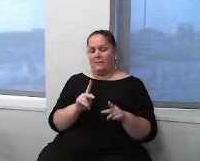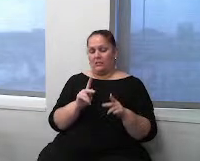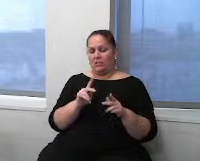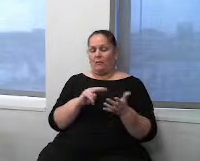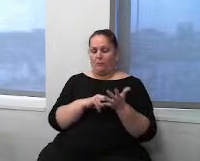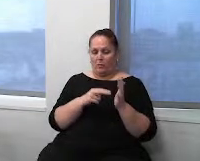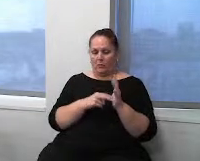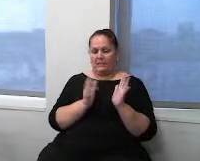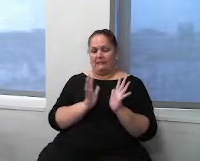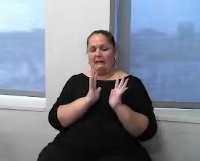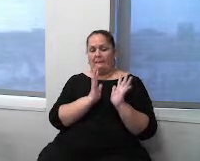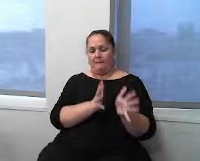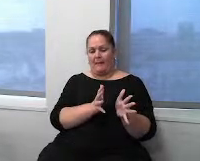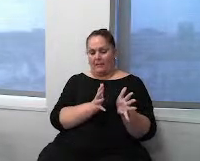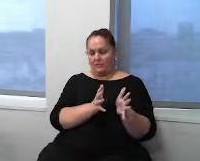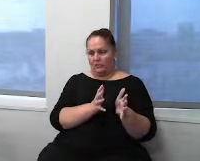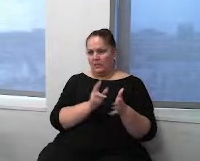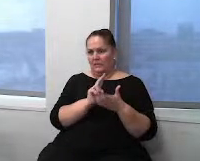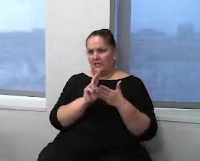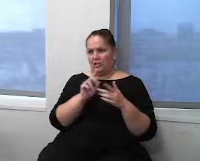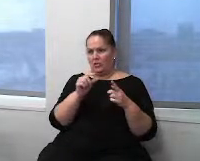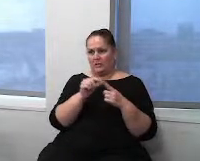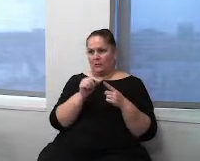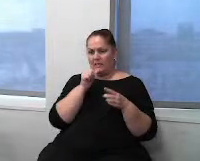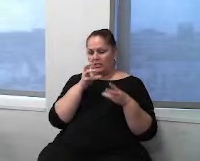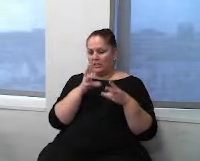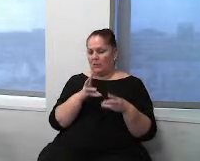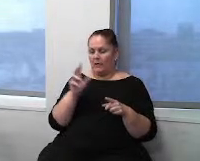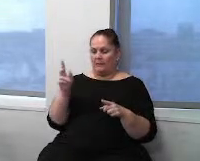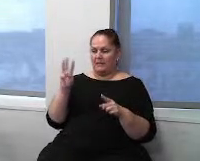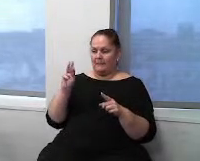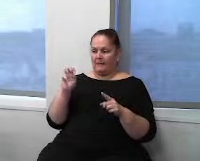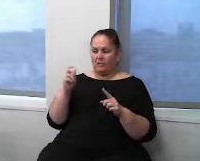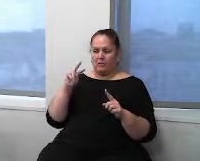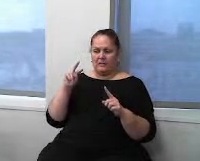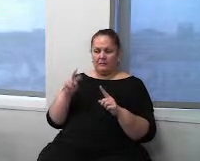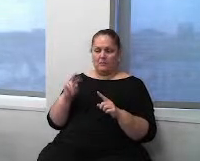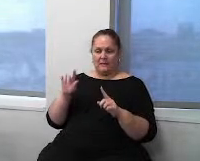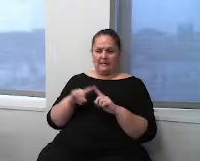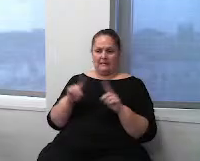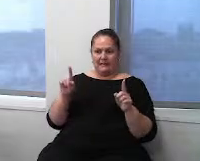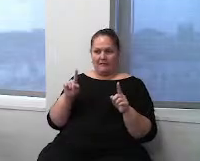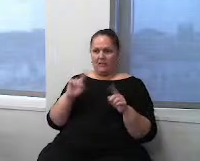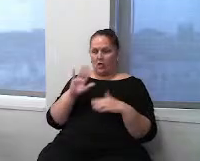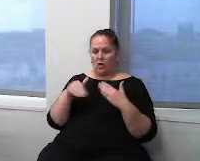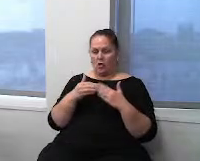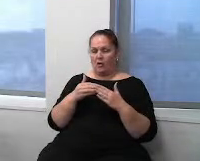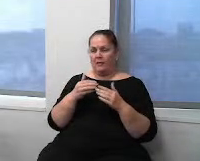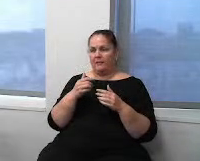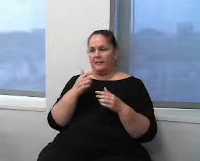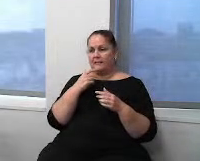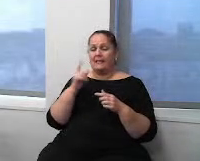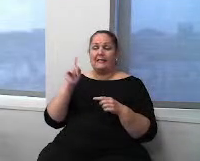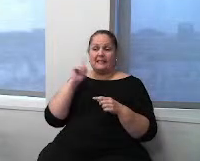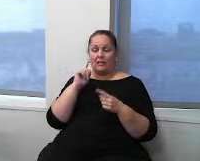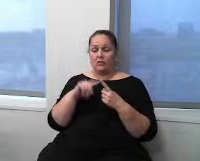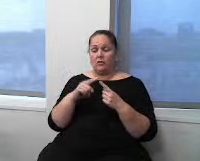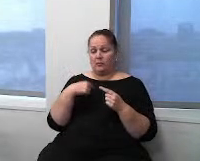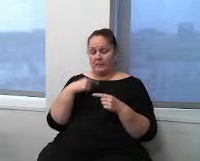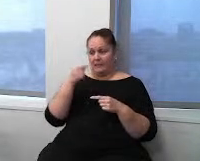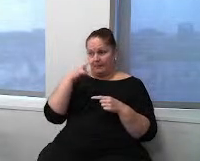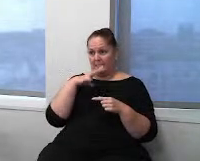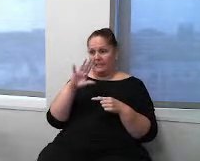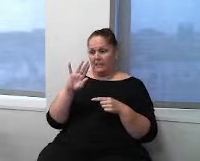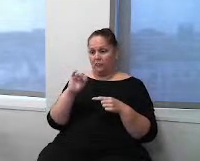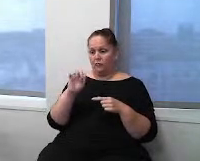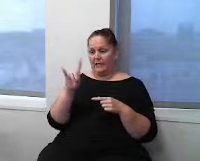if somebody did an abandoning, is a use of the term that is not the way Mr. Melendez is using the term. All I can tell, what it